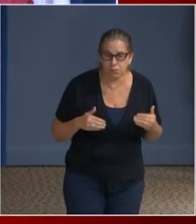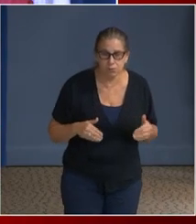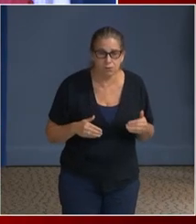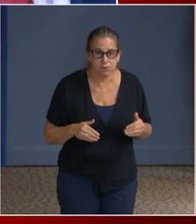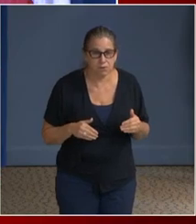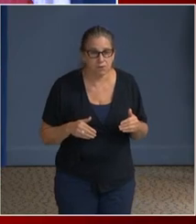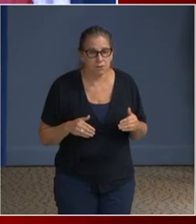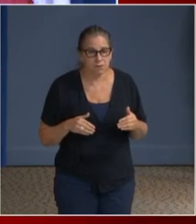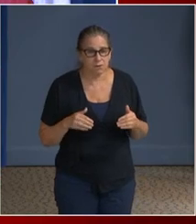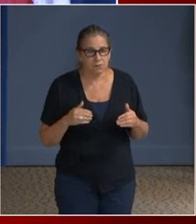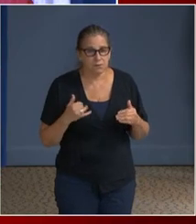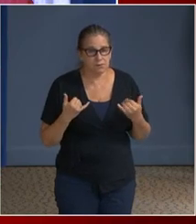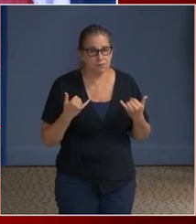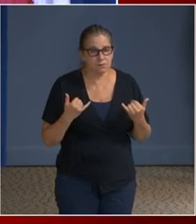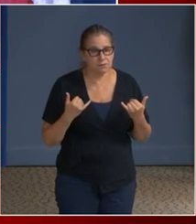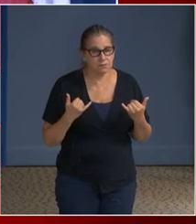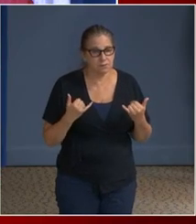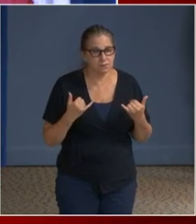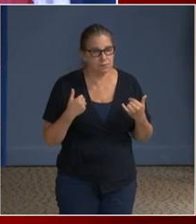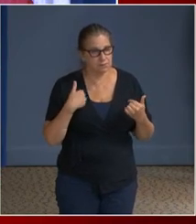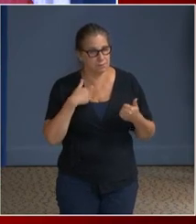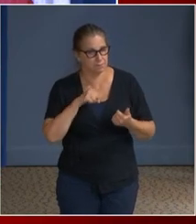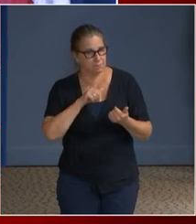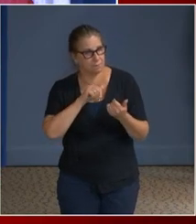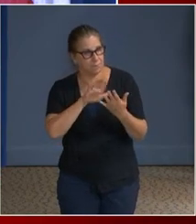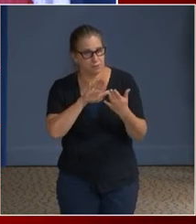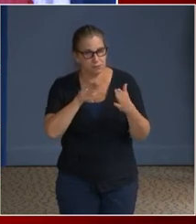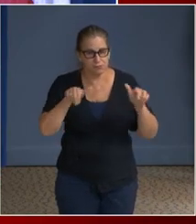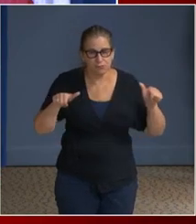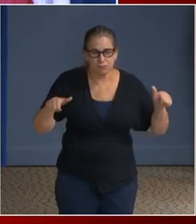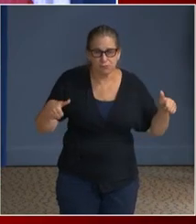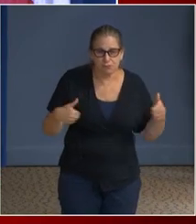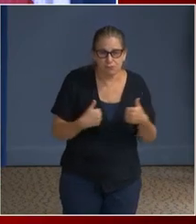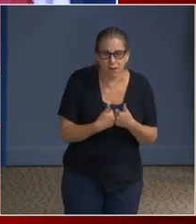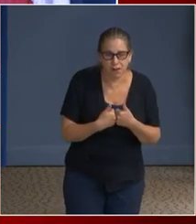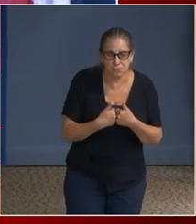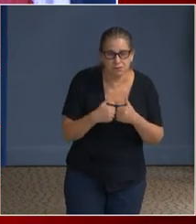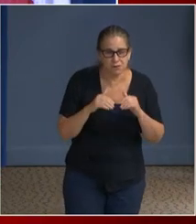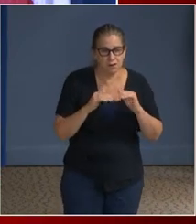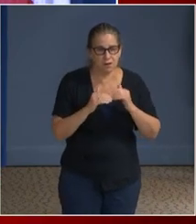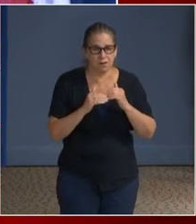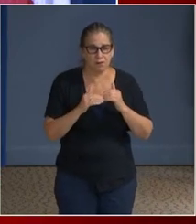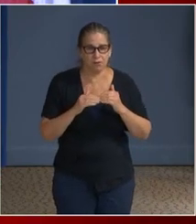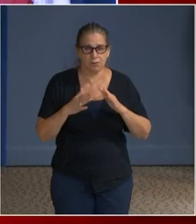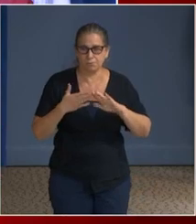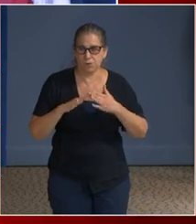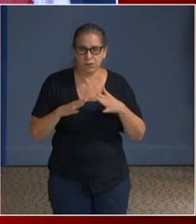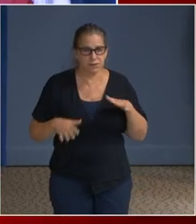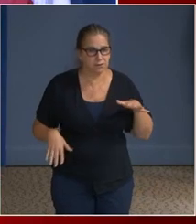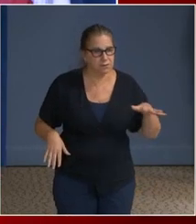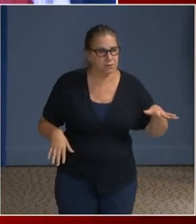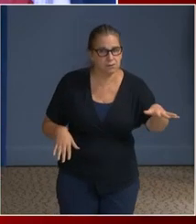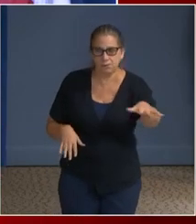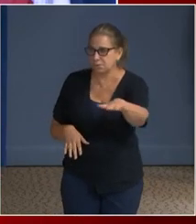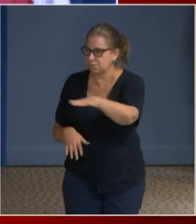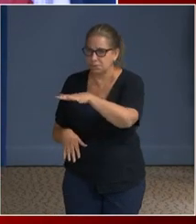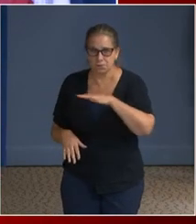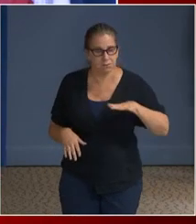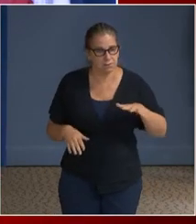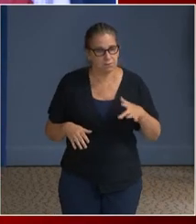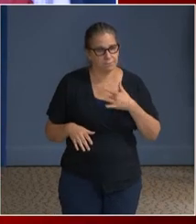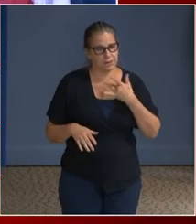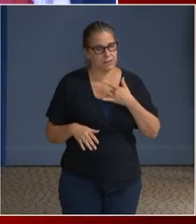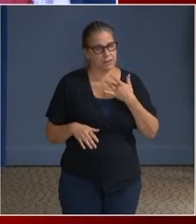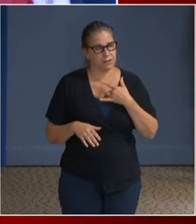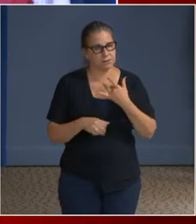faced with the challenge of how to ensure that communities are safer from the spread